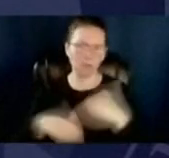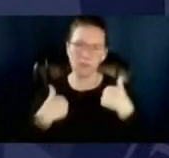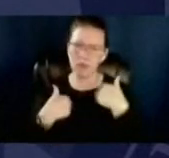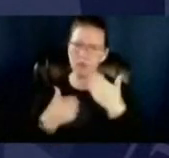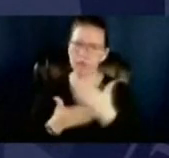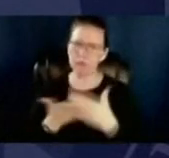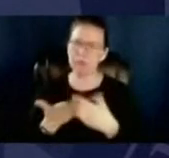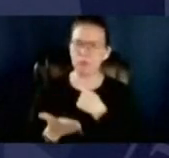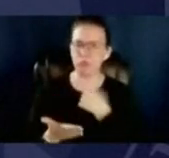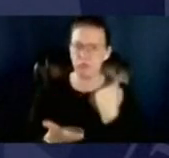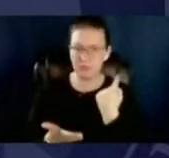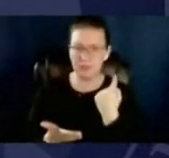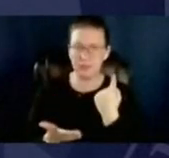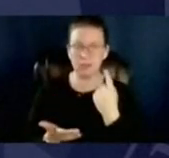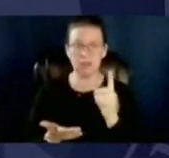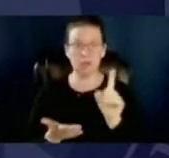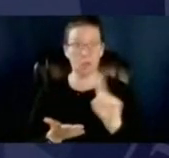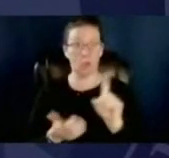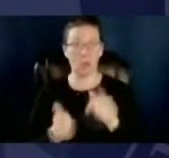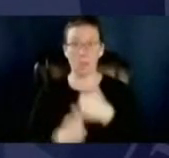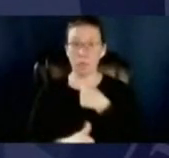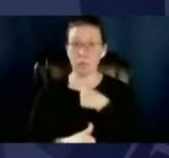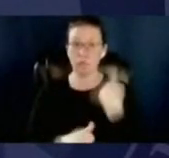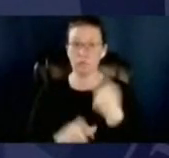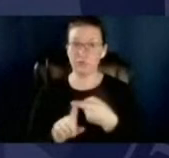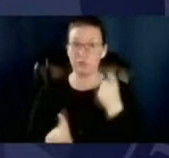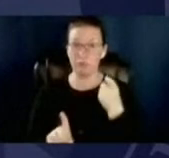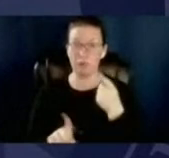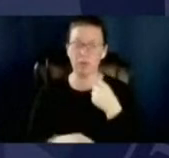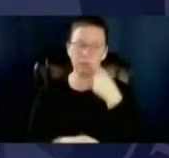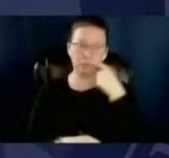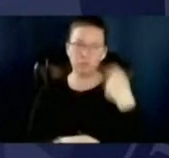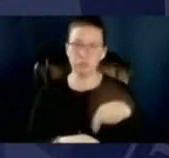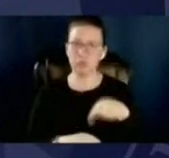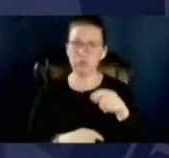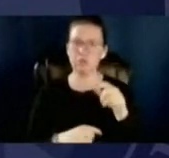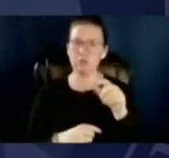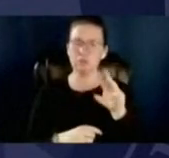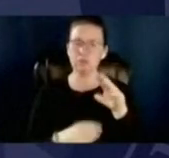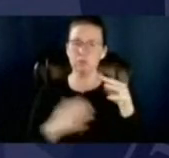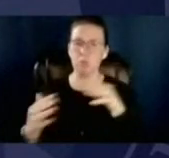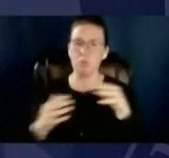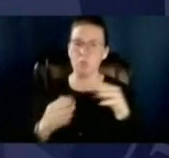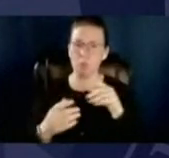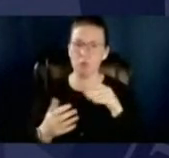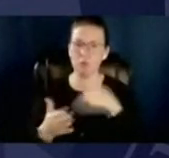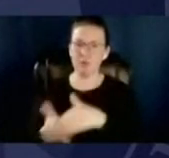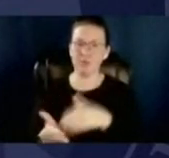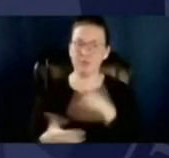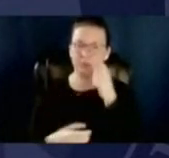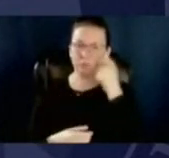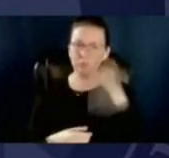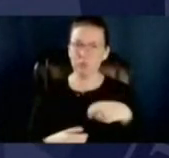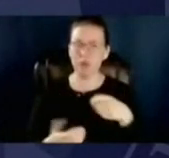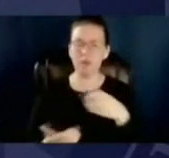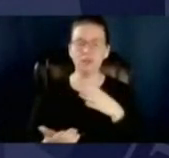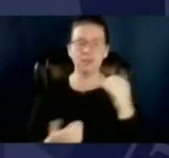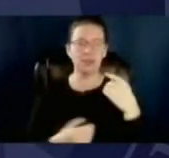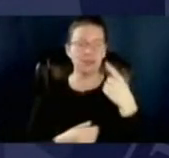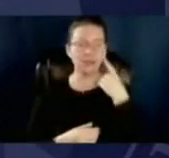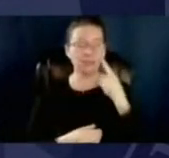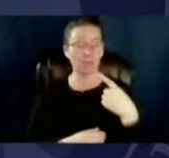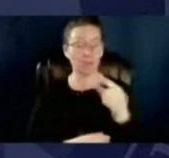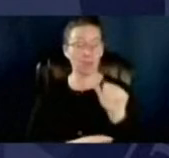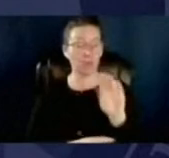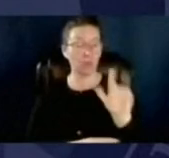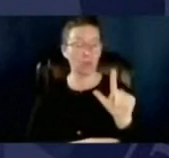relate to Russia's war against Ukraine and the global outlook. I think the single best thing that we